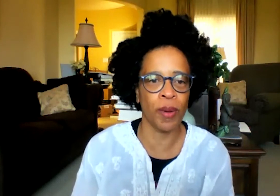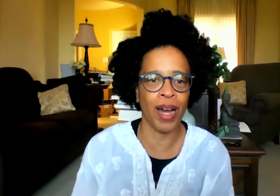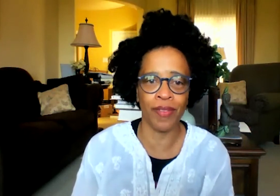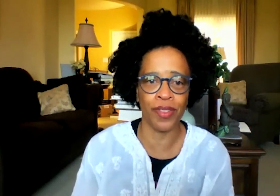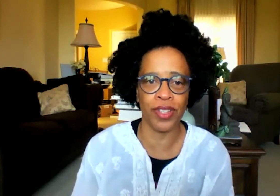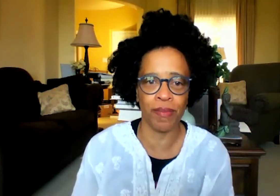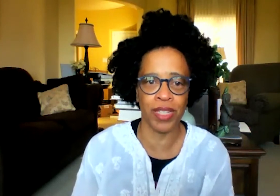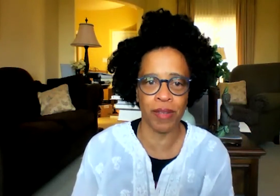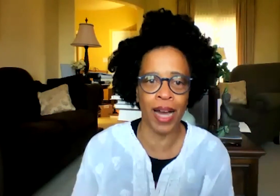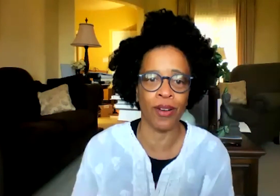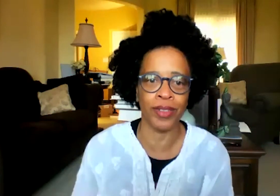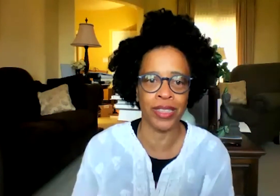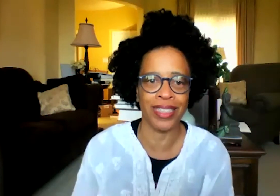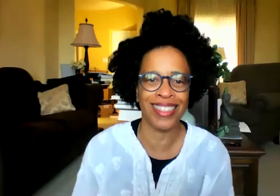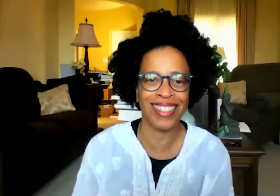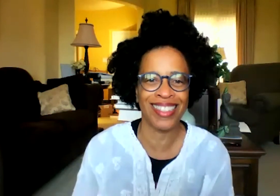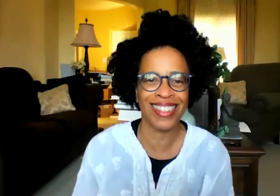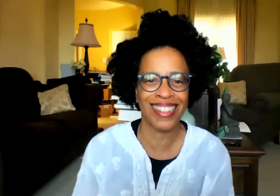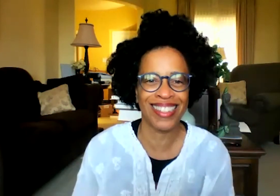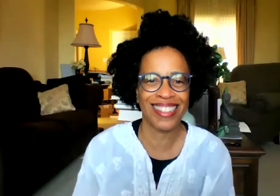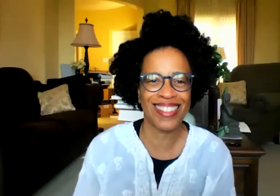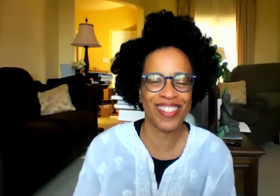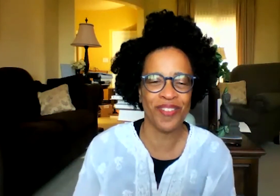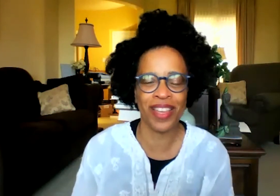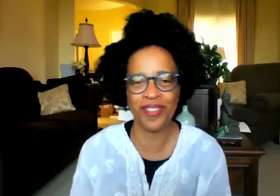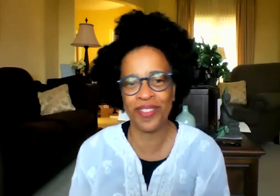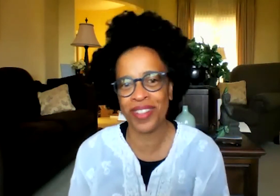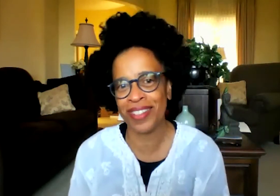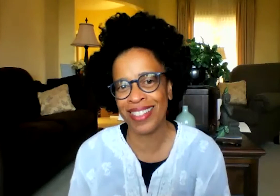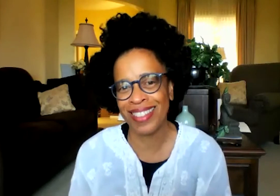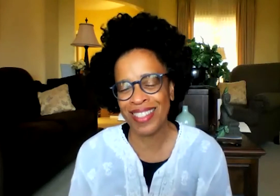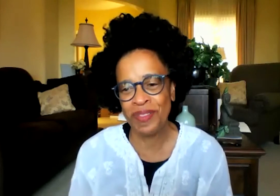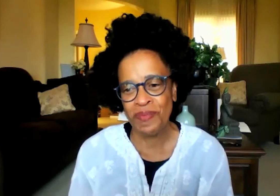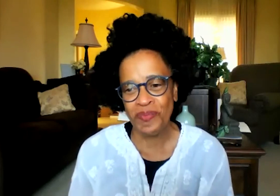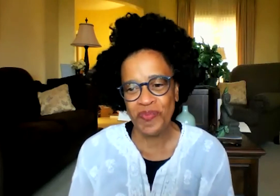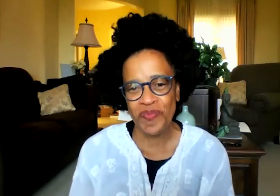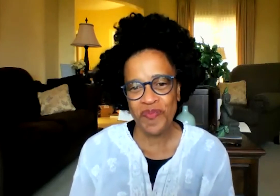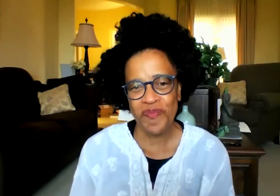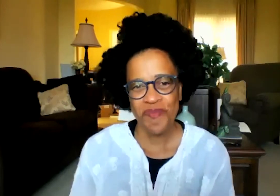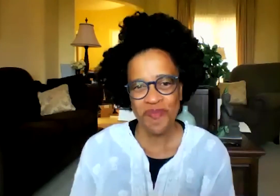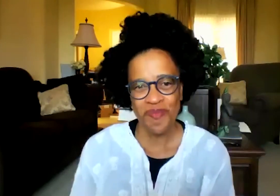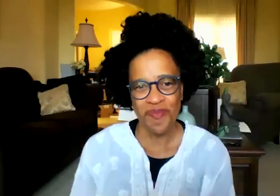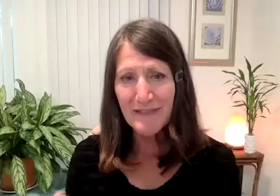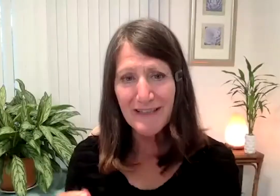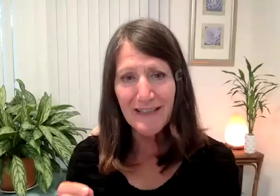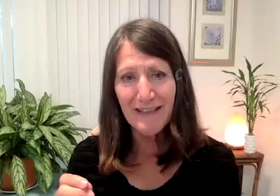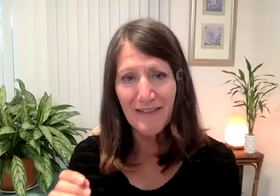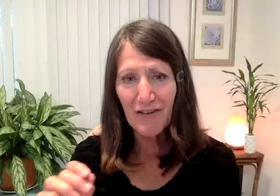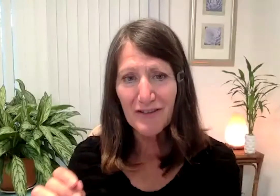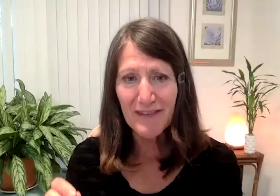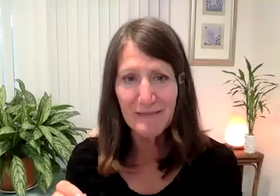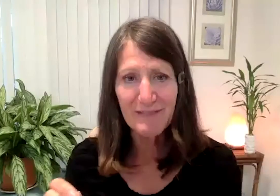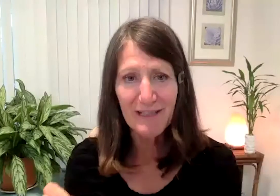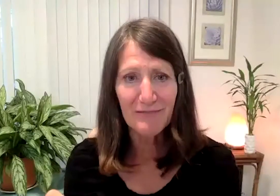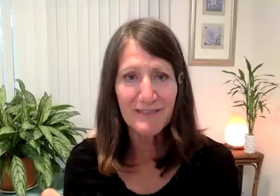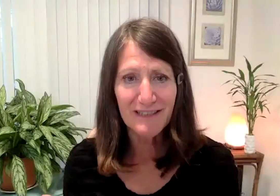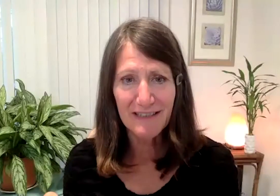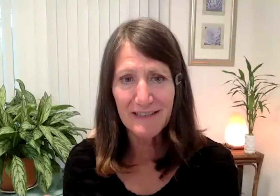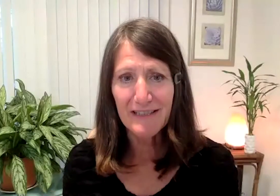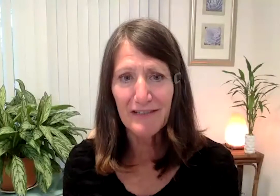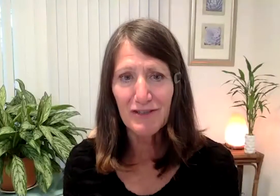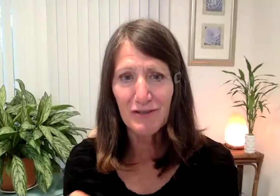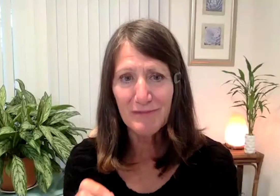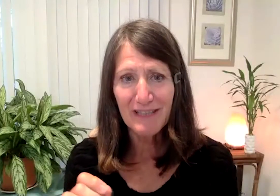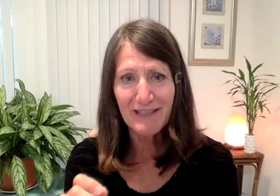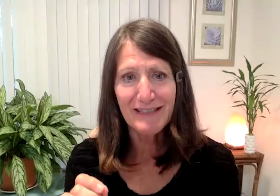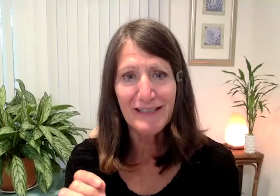This is what mindfulness to me is about, really. So thank you, Trish. You're welcome. And the other theme that I'd really like